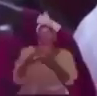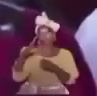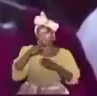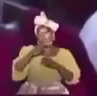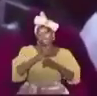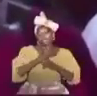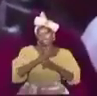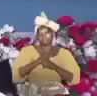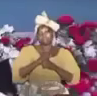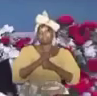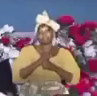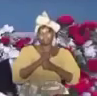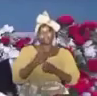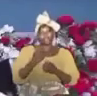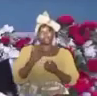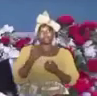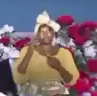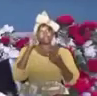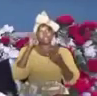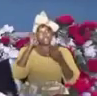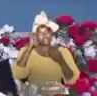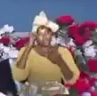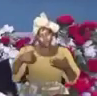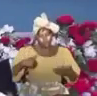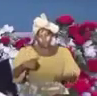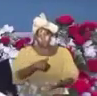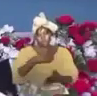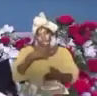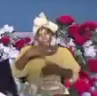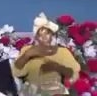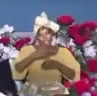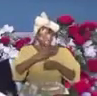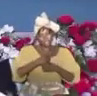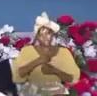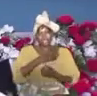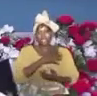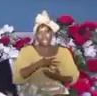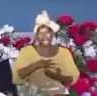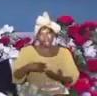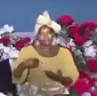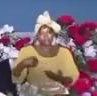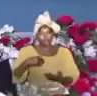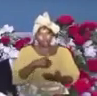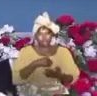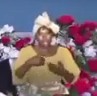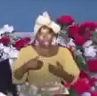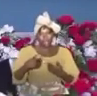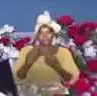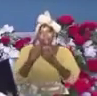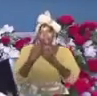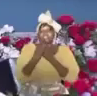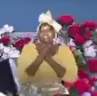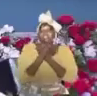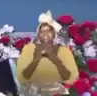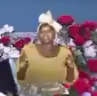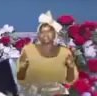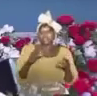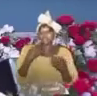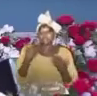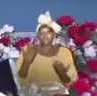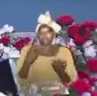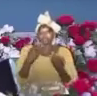we also receive the keys to our lifting, our breakthroughs, our deliverances, and indeed rest on every